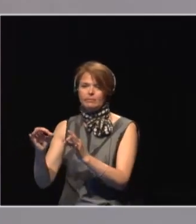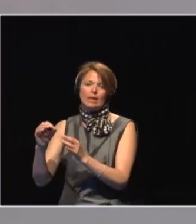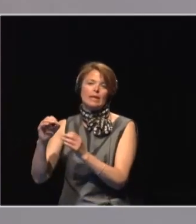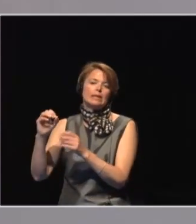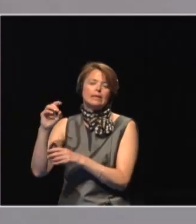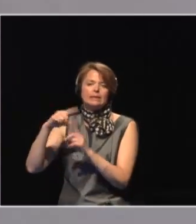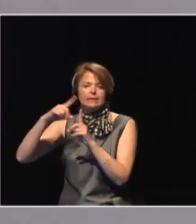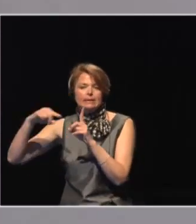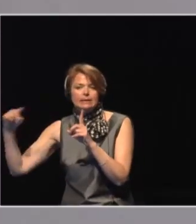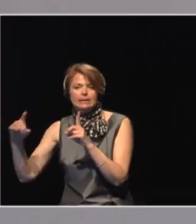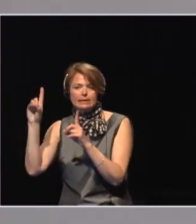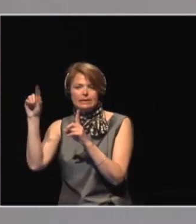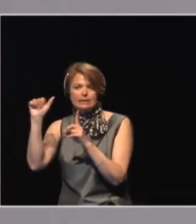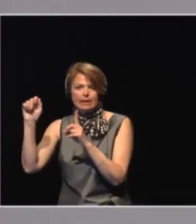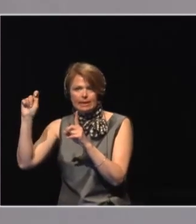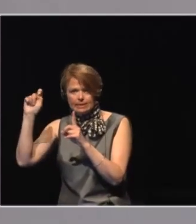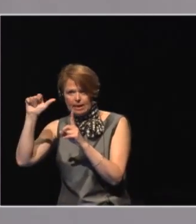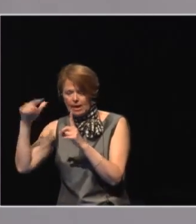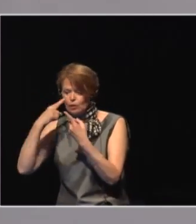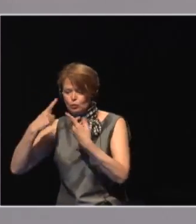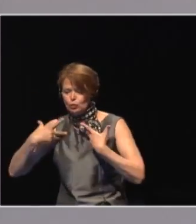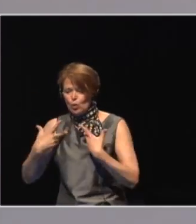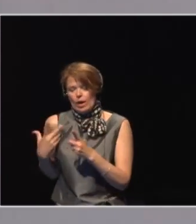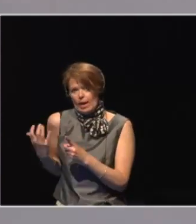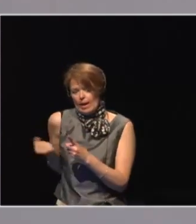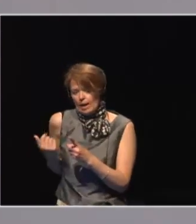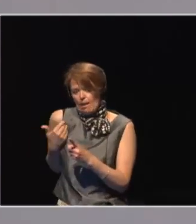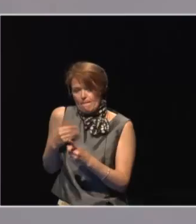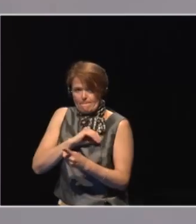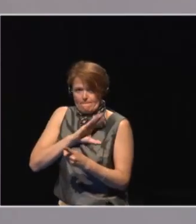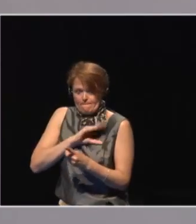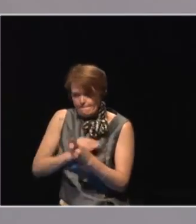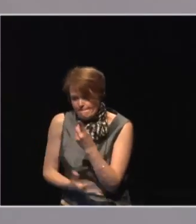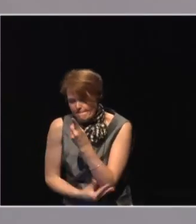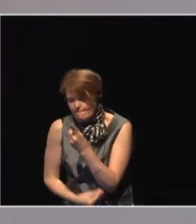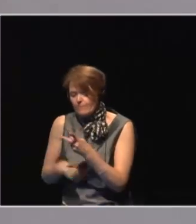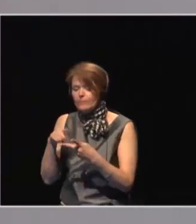income, gender, age, race, ethnicity,